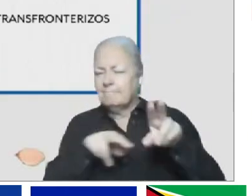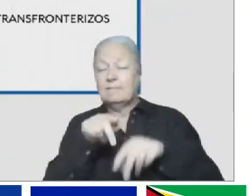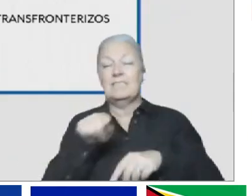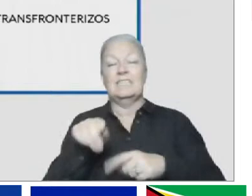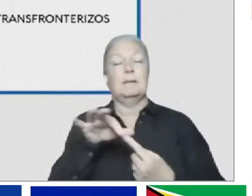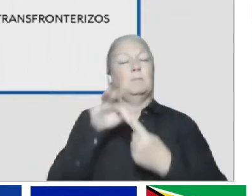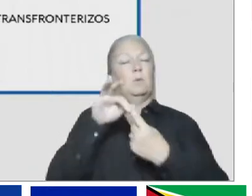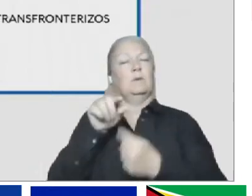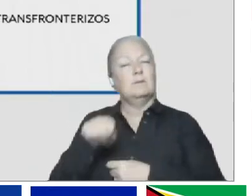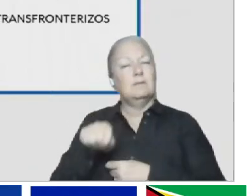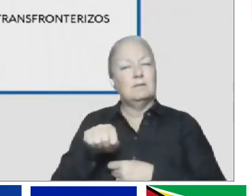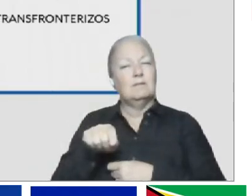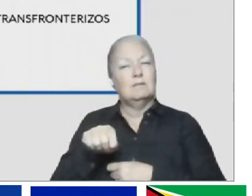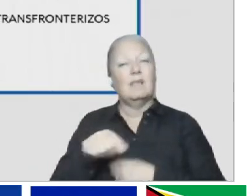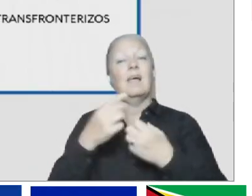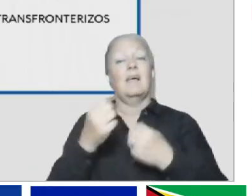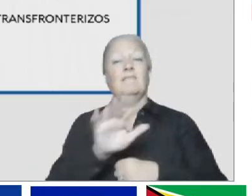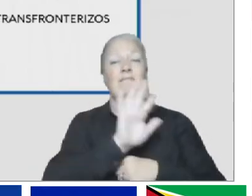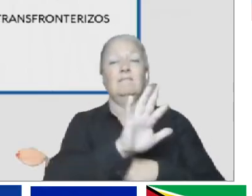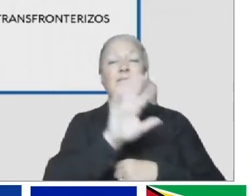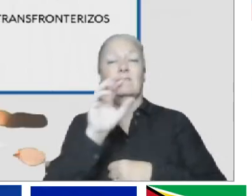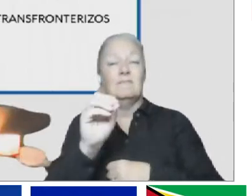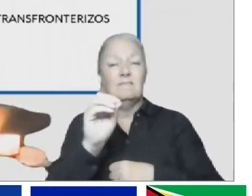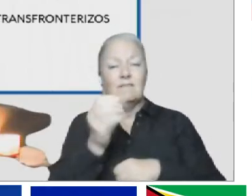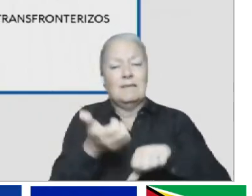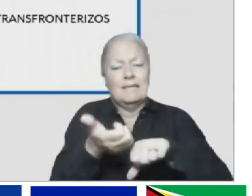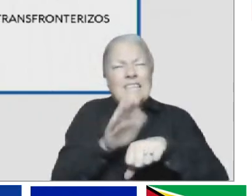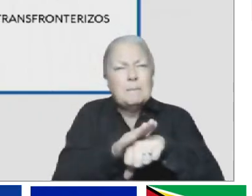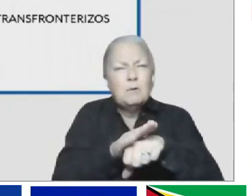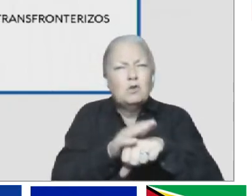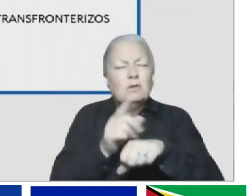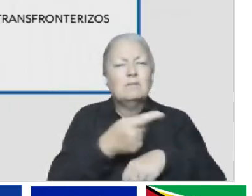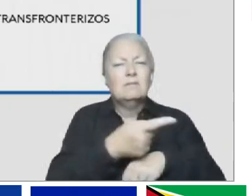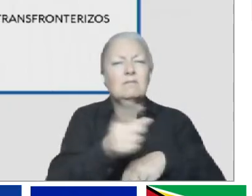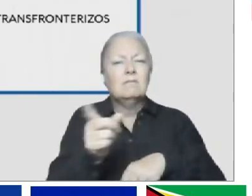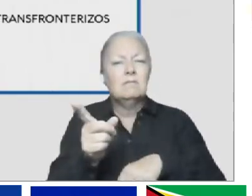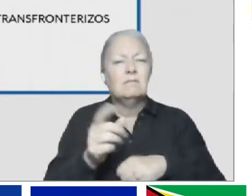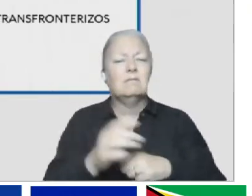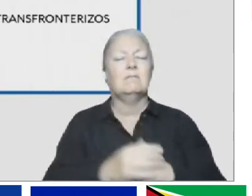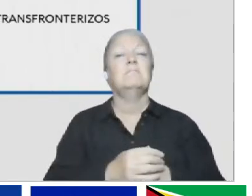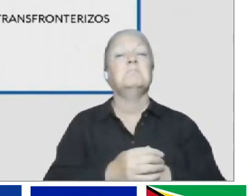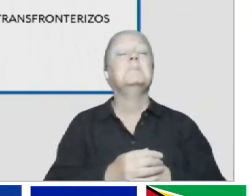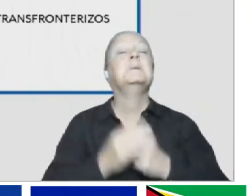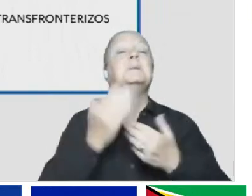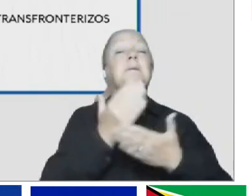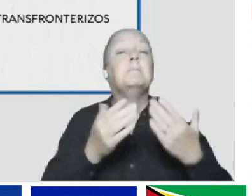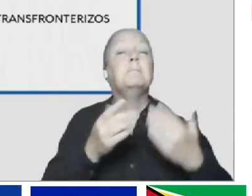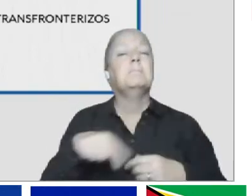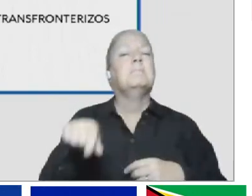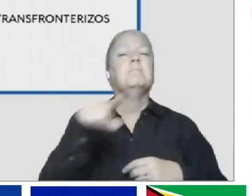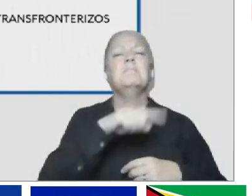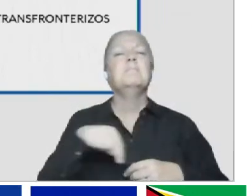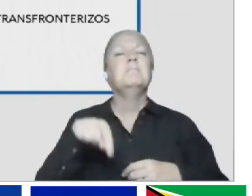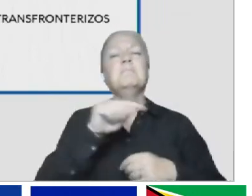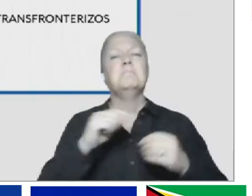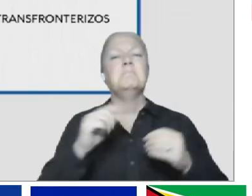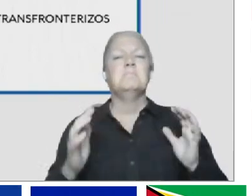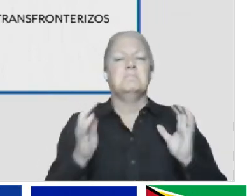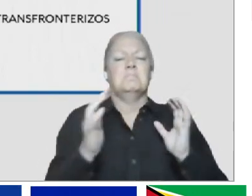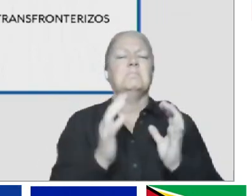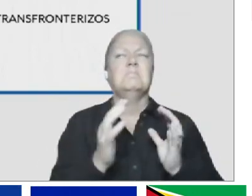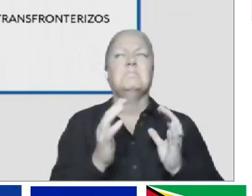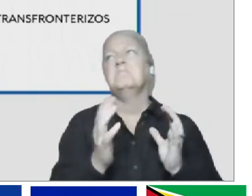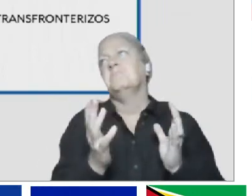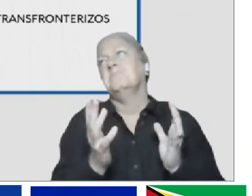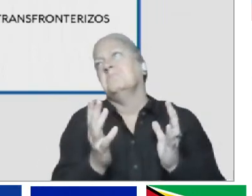with each and every one of them, and sometimes they would meet once every 2 weeks, and also